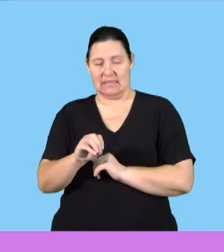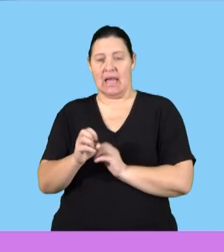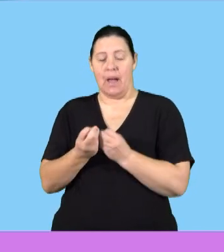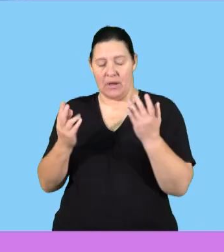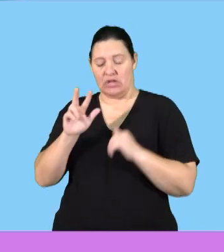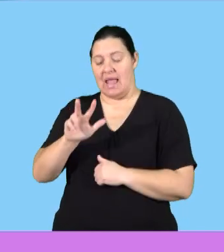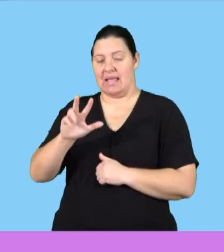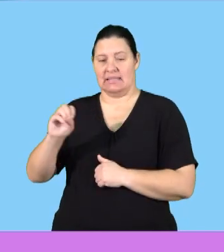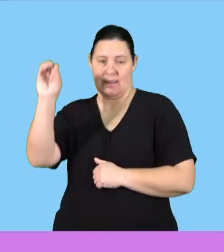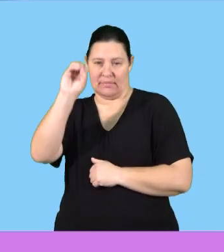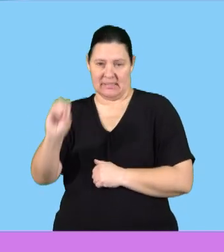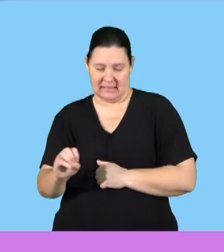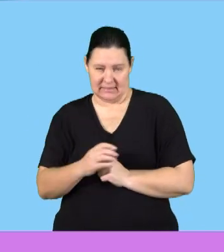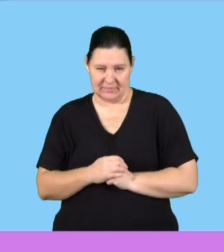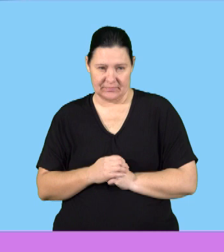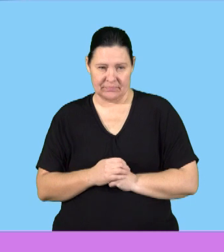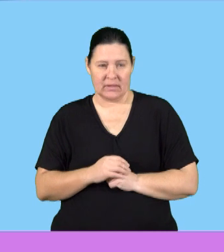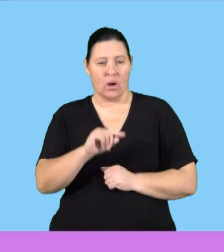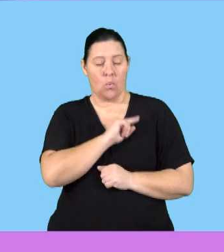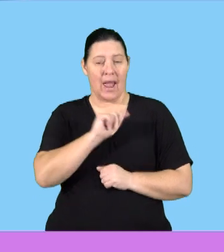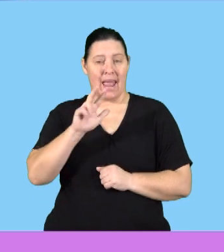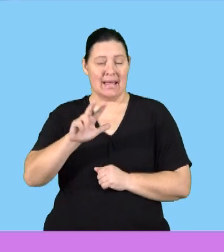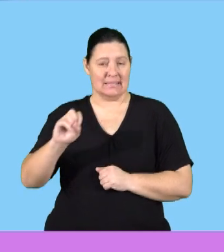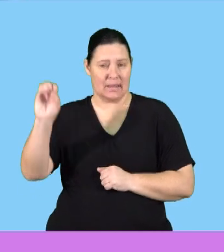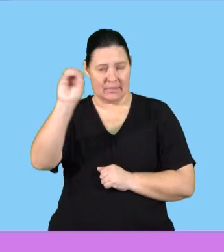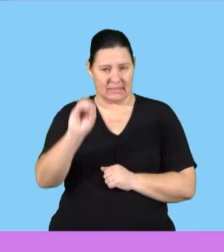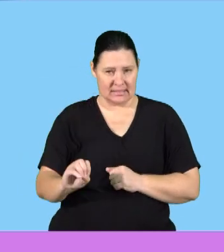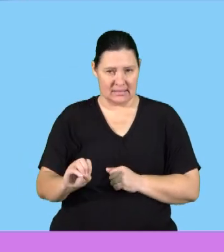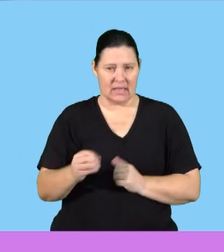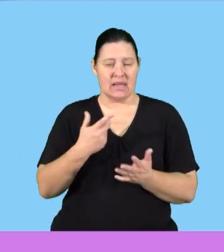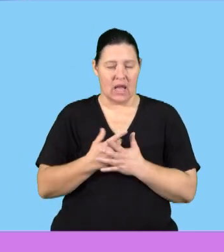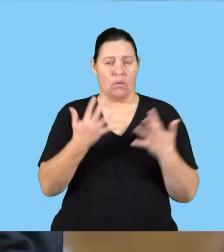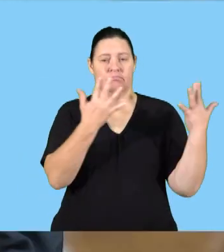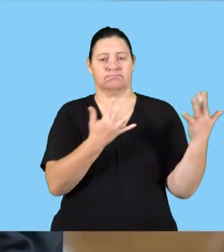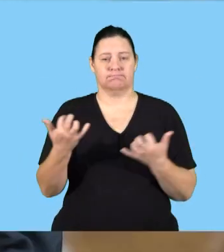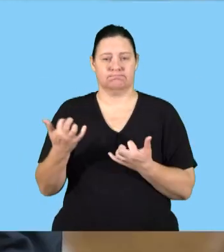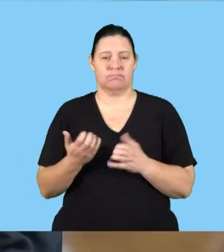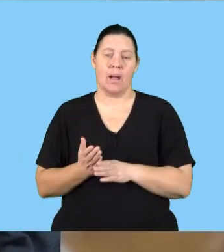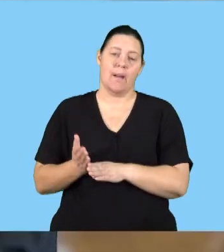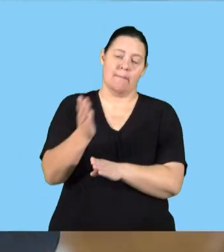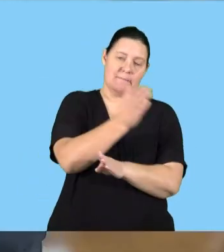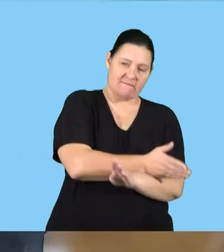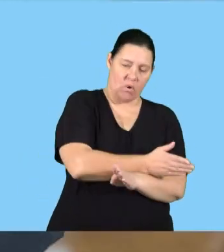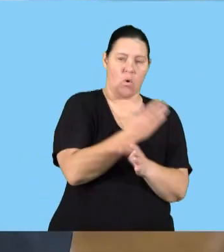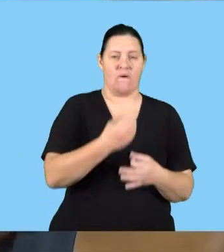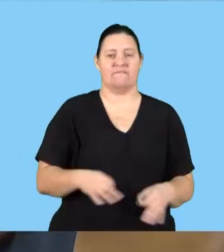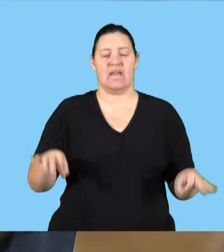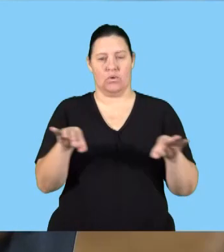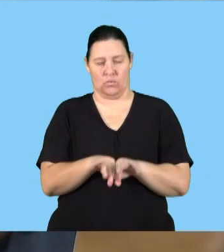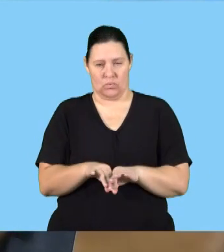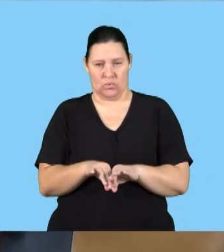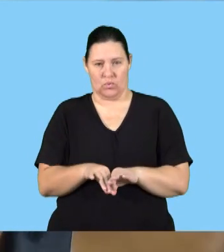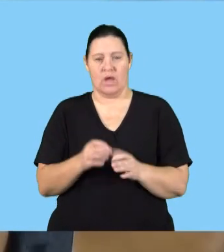is 80%. So now, because it is 80%, we are calculating the previous